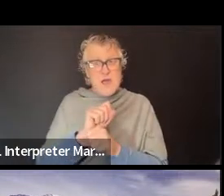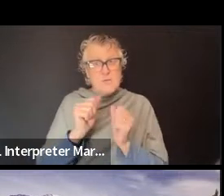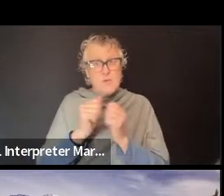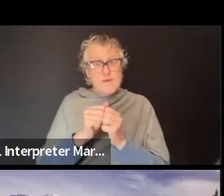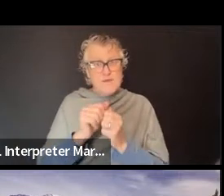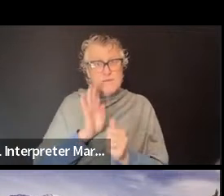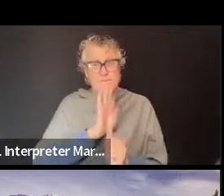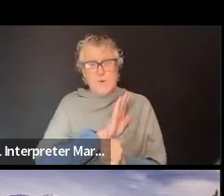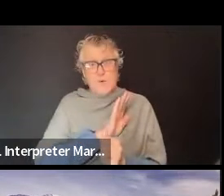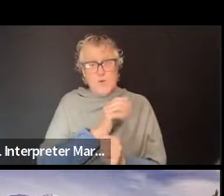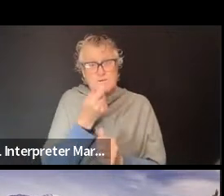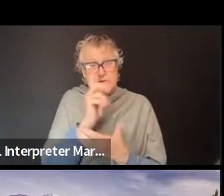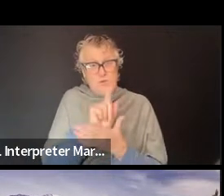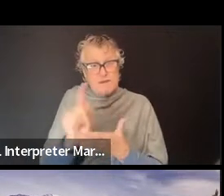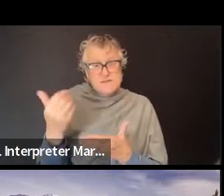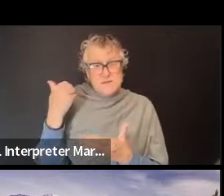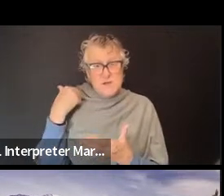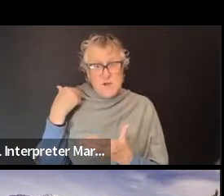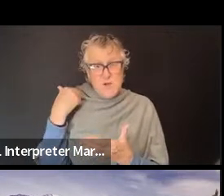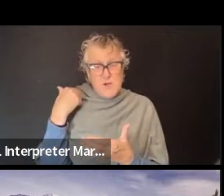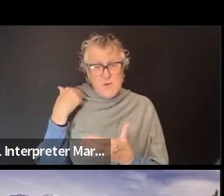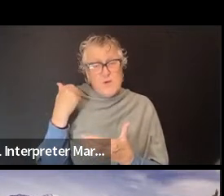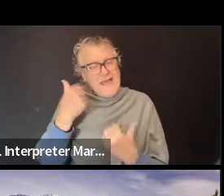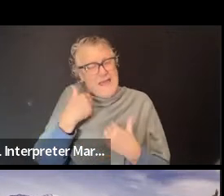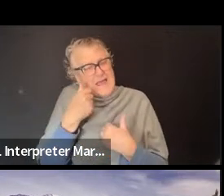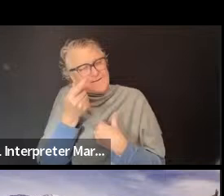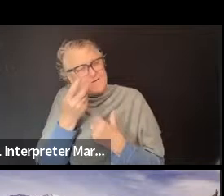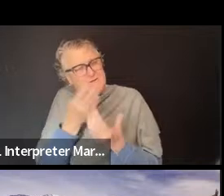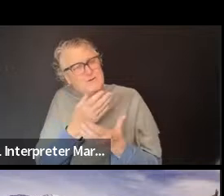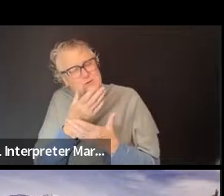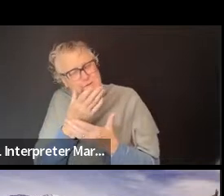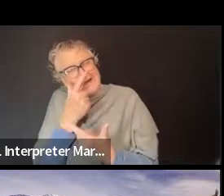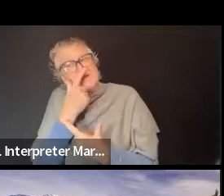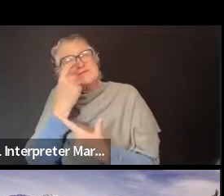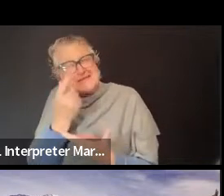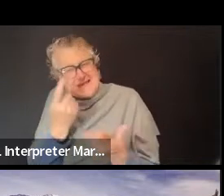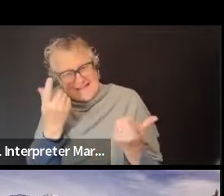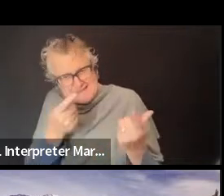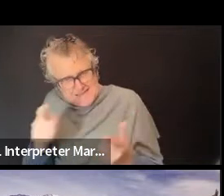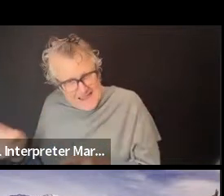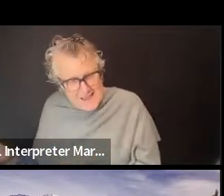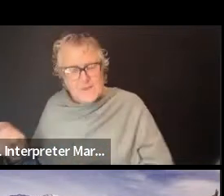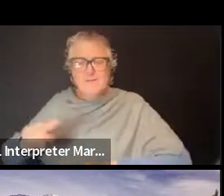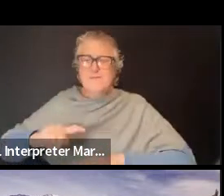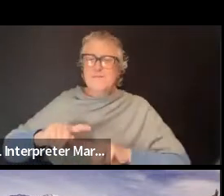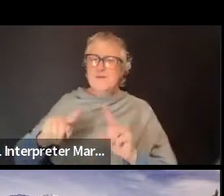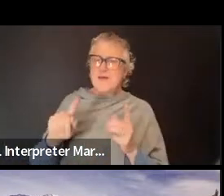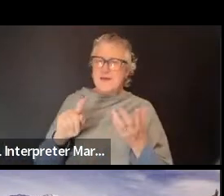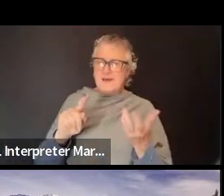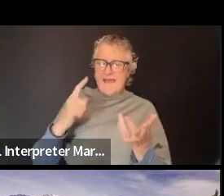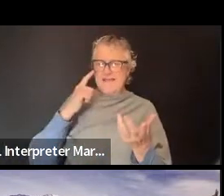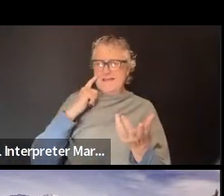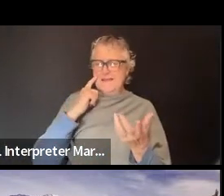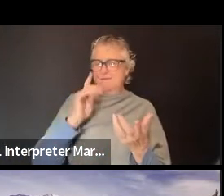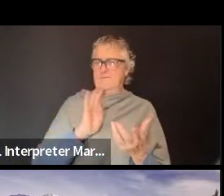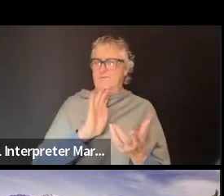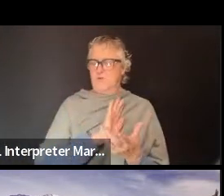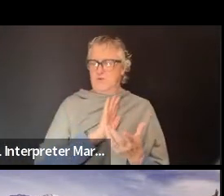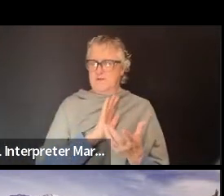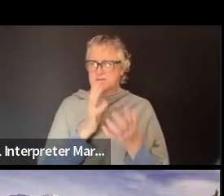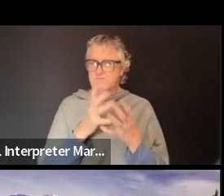made it interesting, but he did a great job, answered a number of questions, and I believe the board is much better informed now. So thank